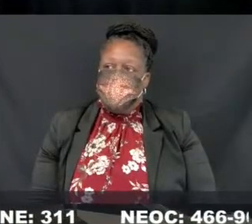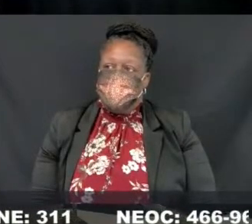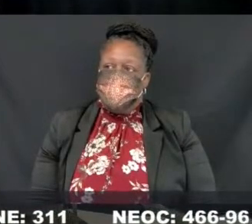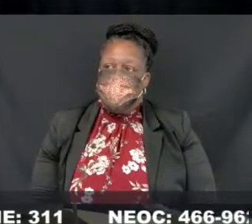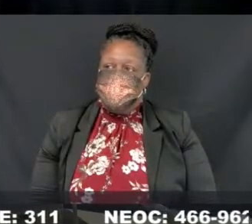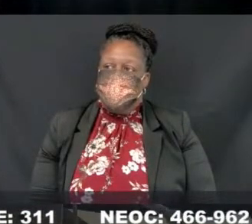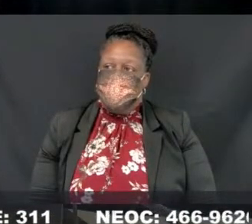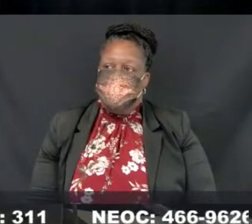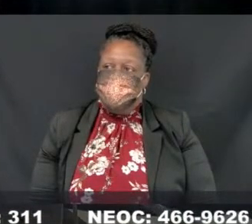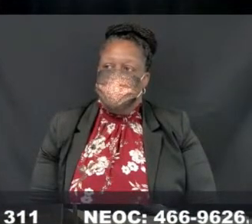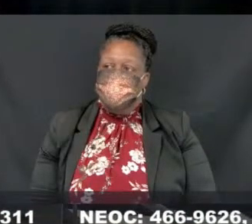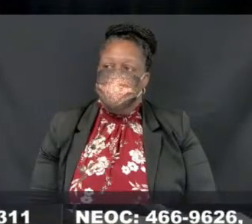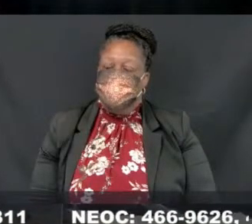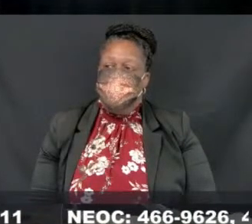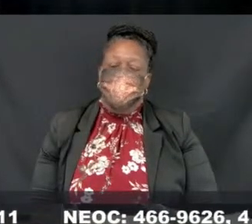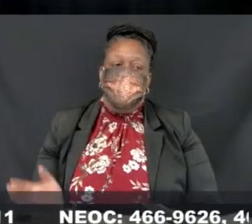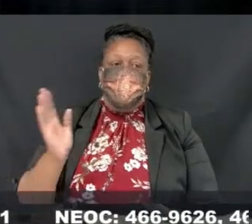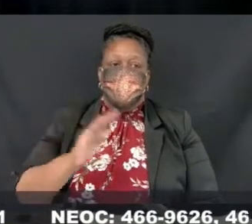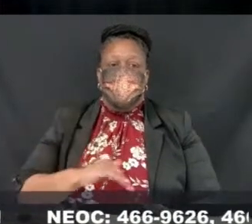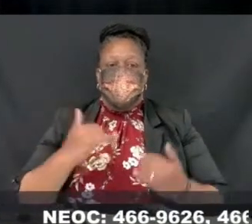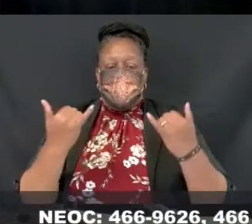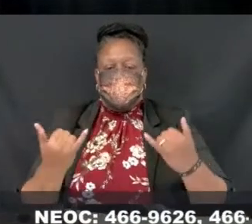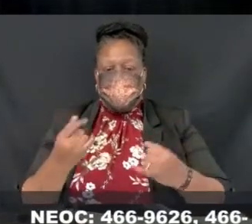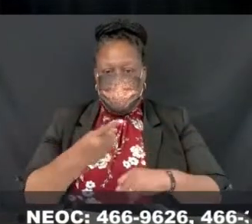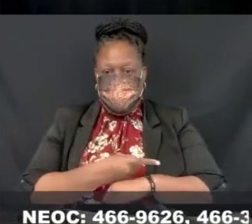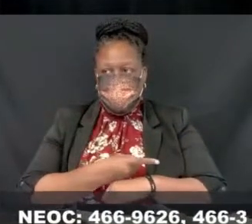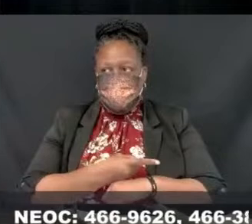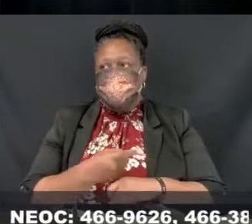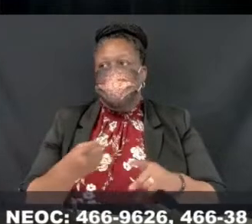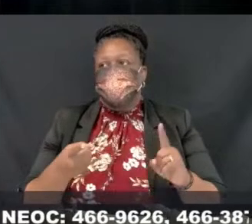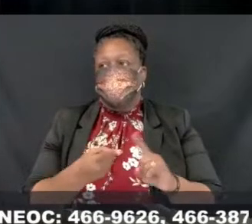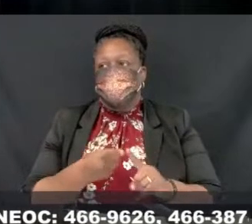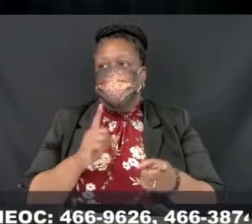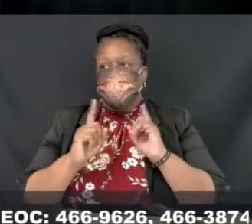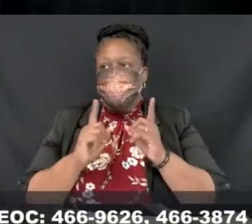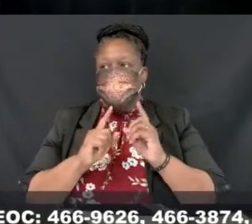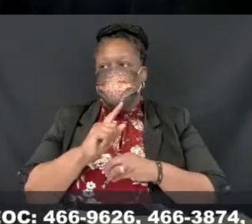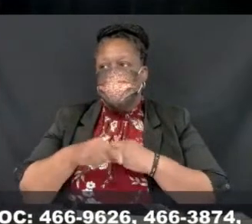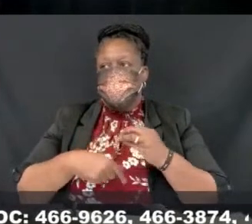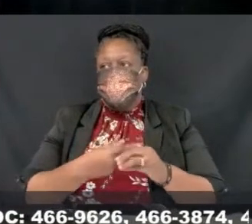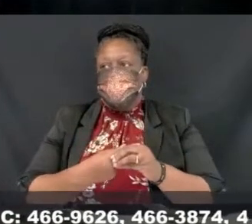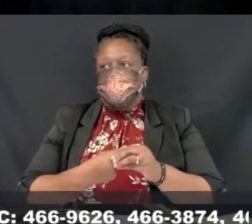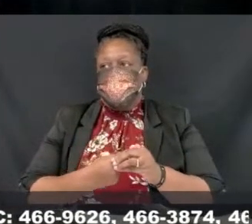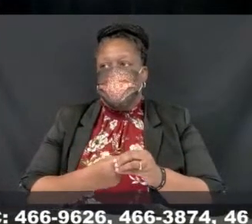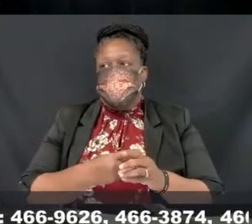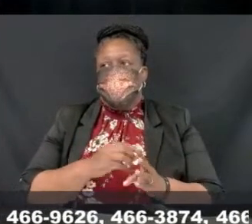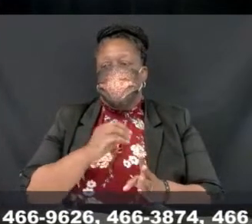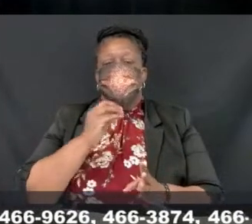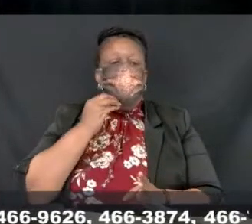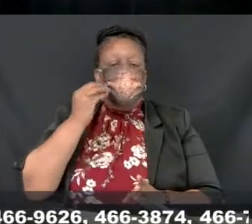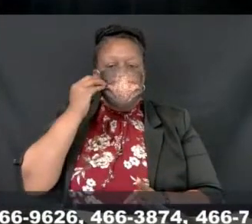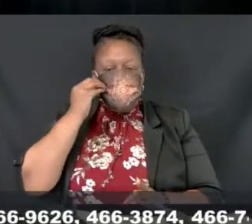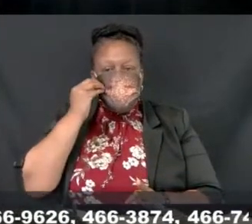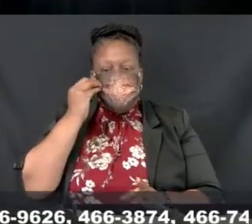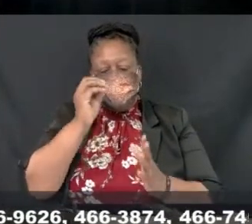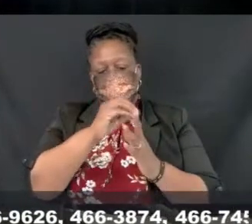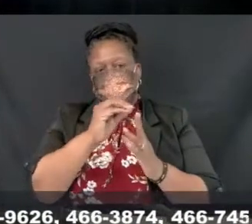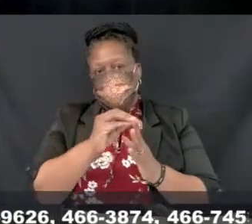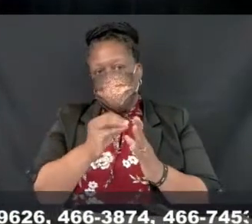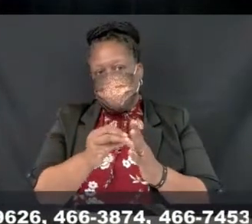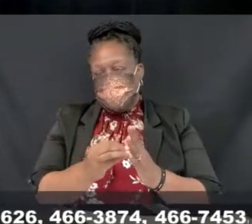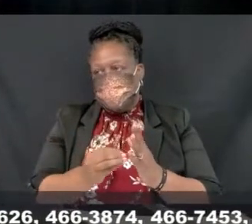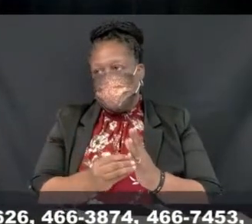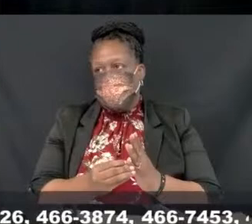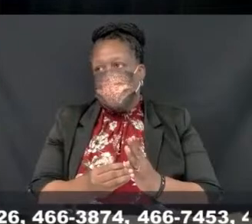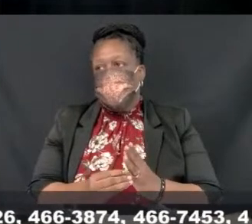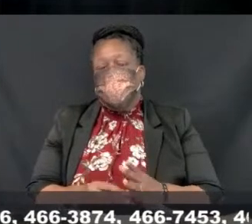I'm here today to make brief remarks on the upcoming population and housing census with the aim of bringing